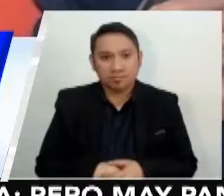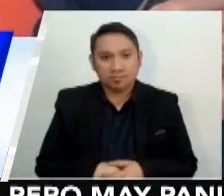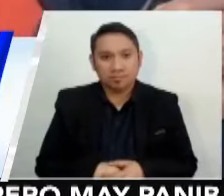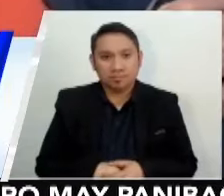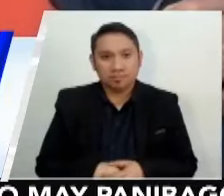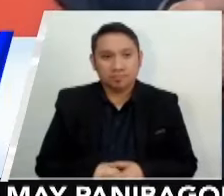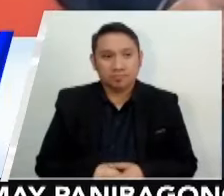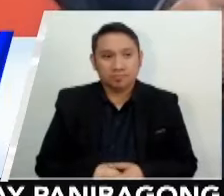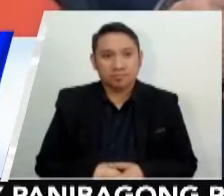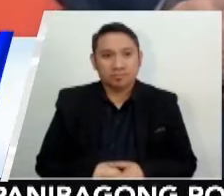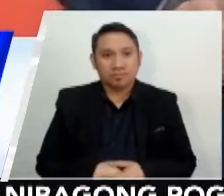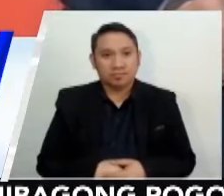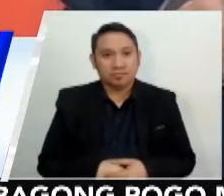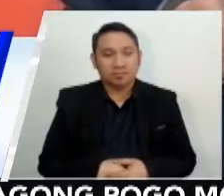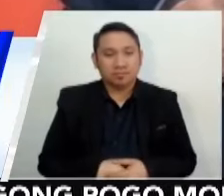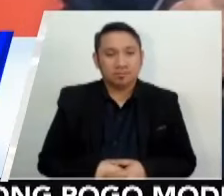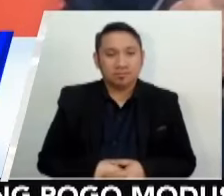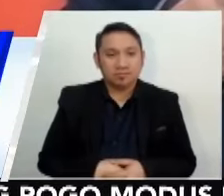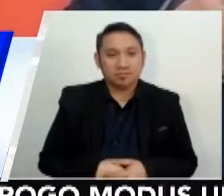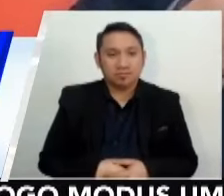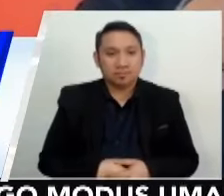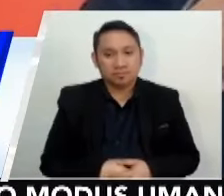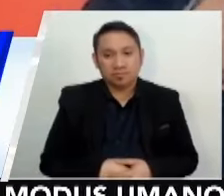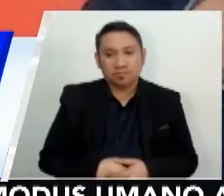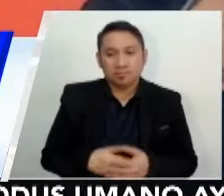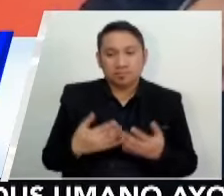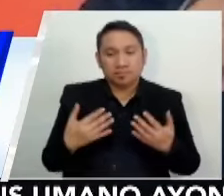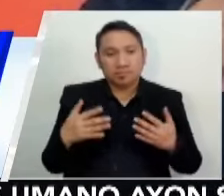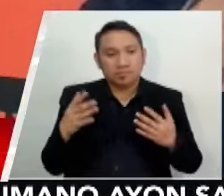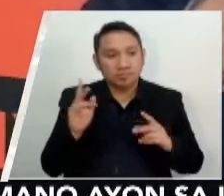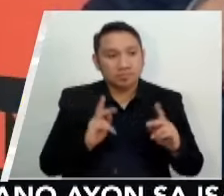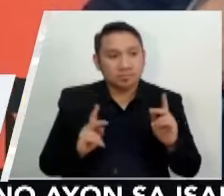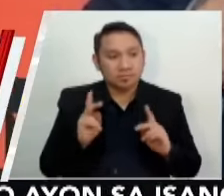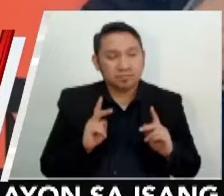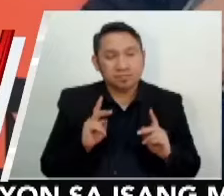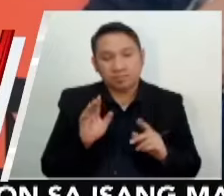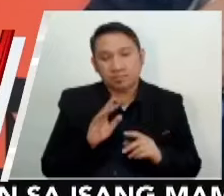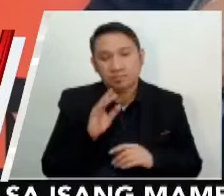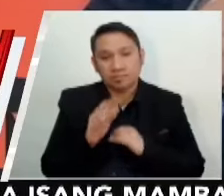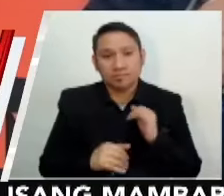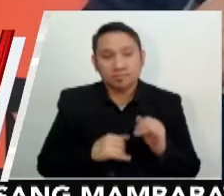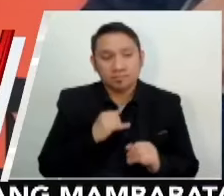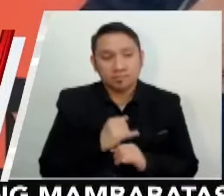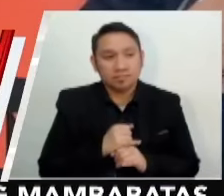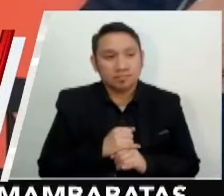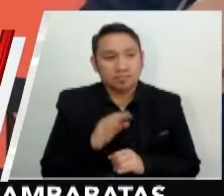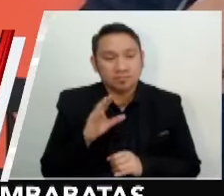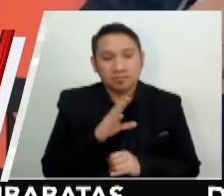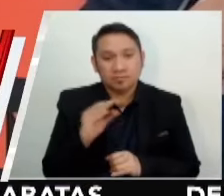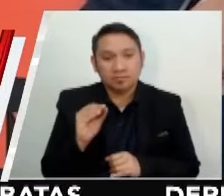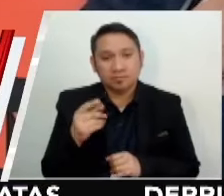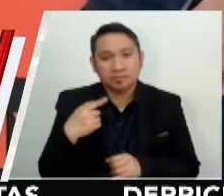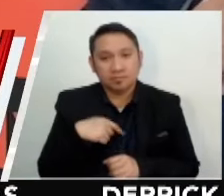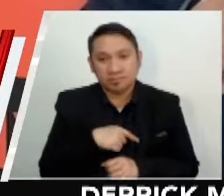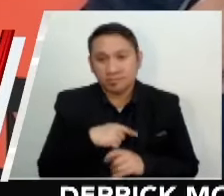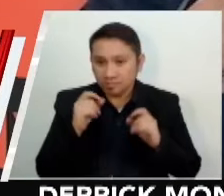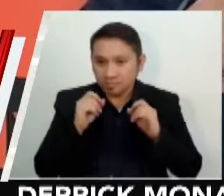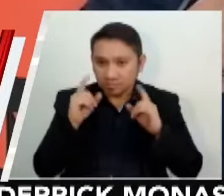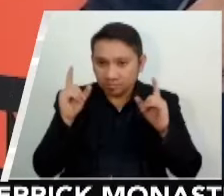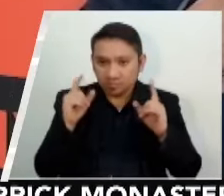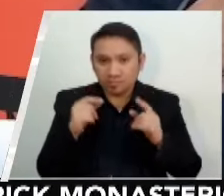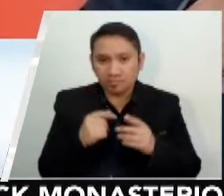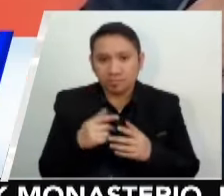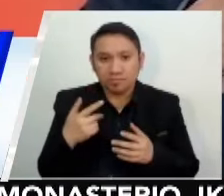We're just very happy with the performance of the film internationally, and we're just surprised, and so we're just so very blessed